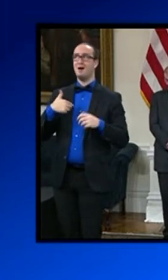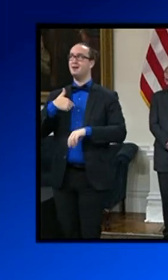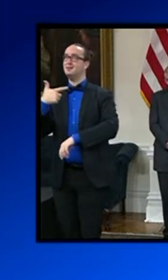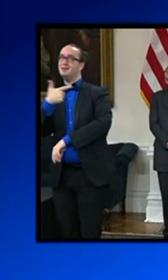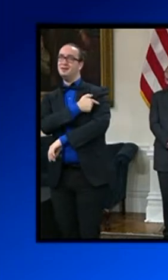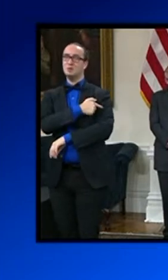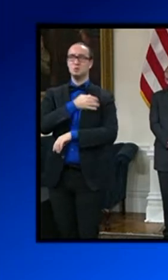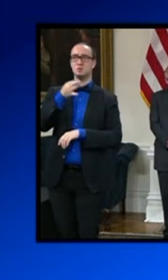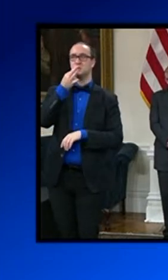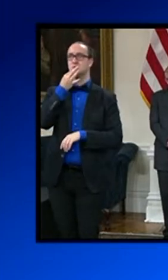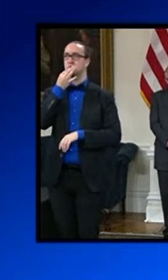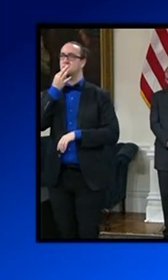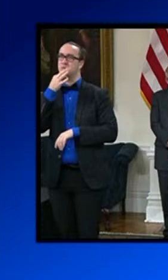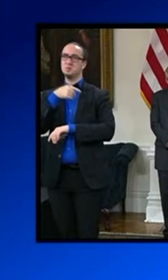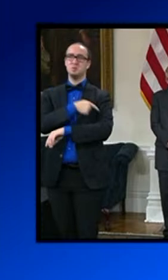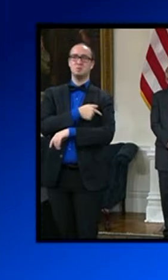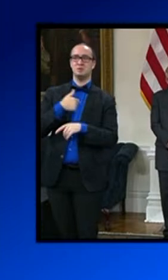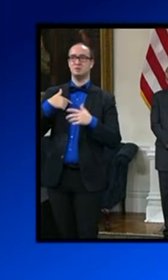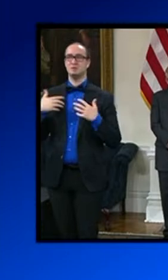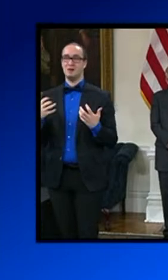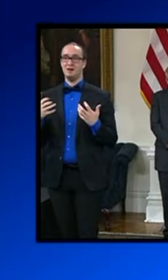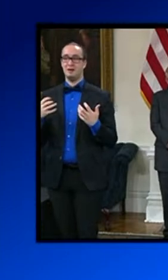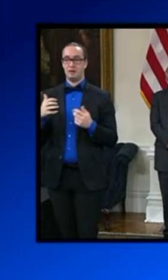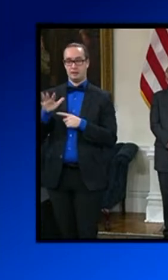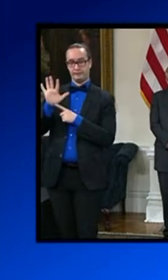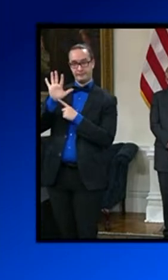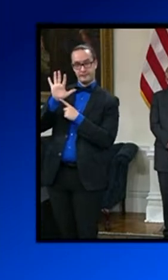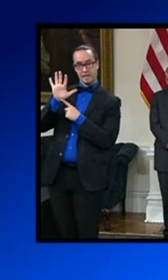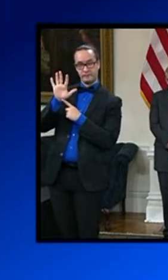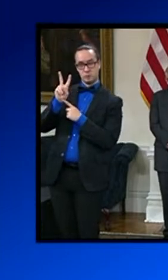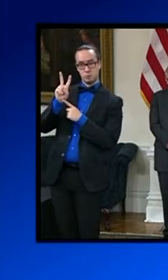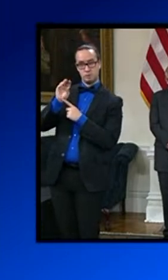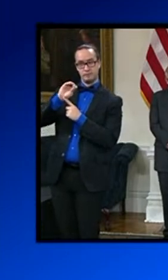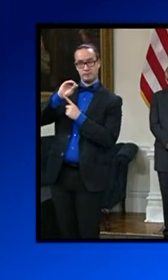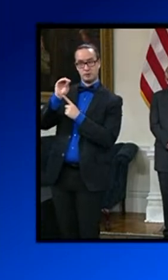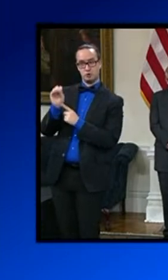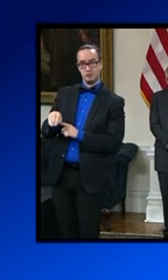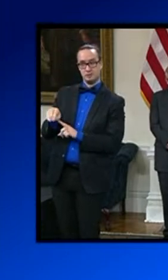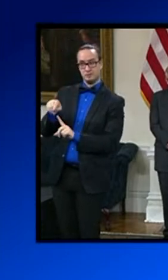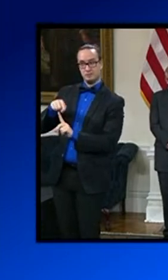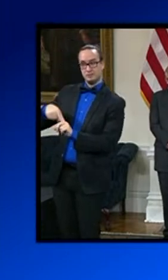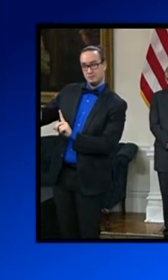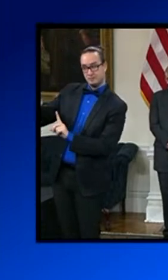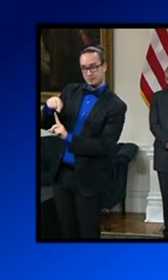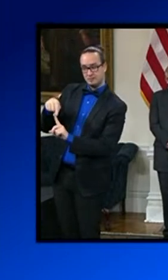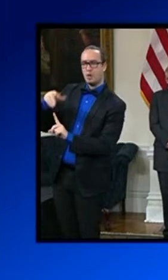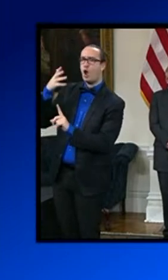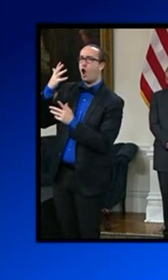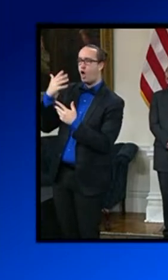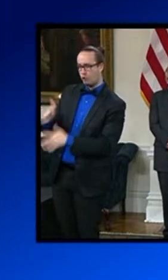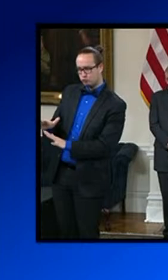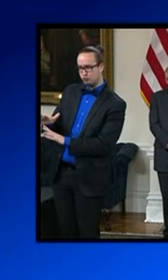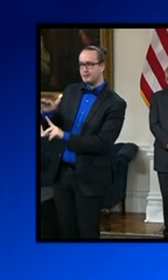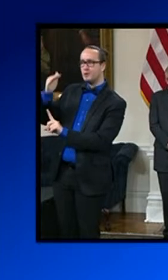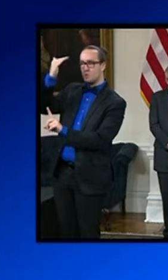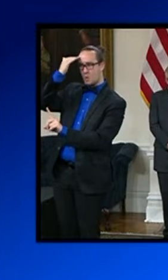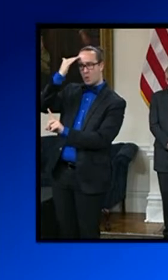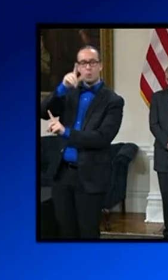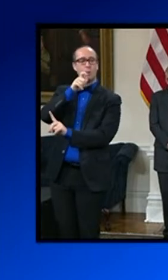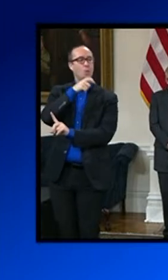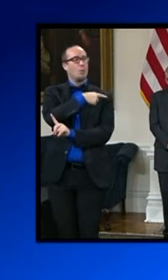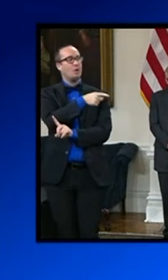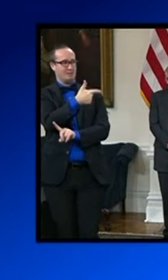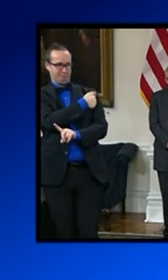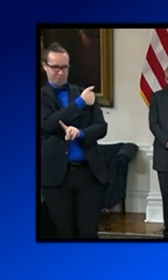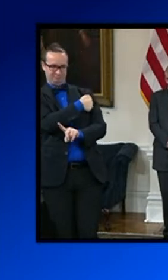have had the vaccine. When you get vaccinated, be that trusted voice in your community and encourage others. Together, we will